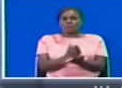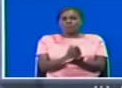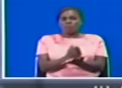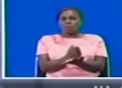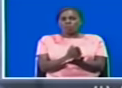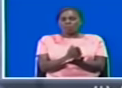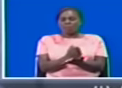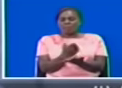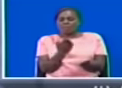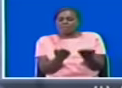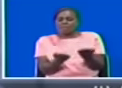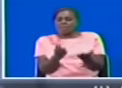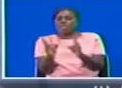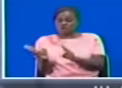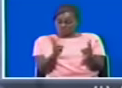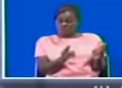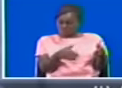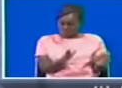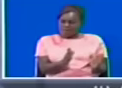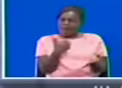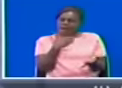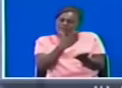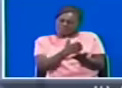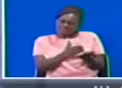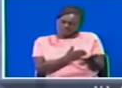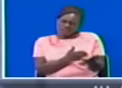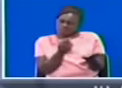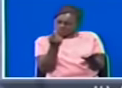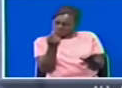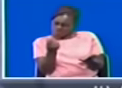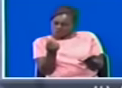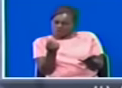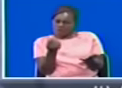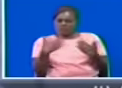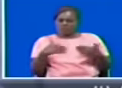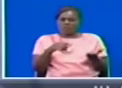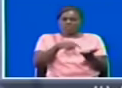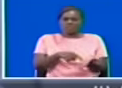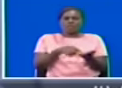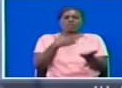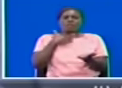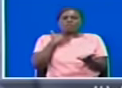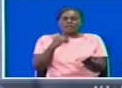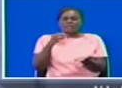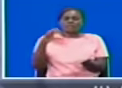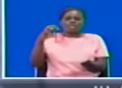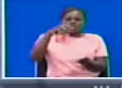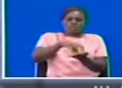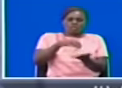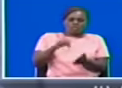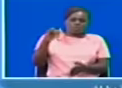There could easily be, as usual, some elements insisting that they want the status quo to remain.